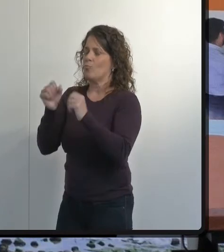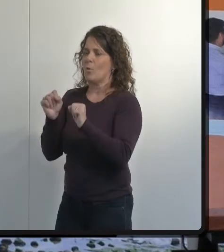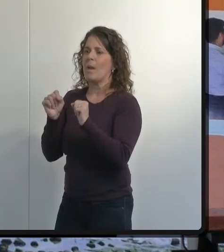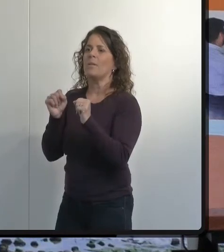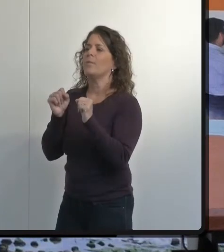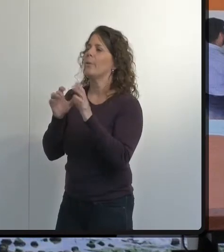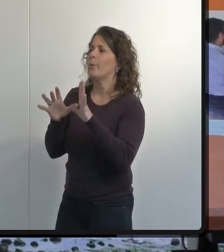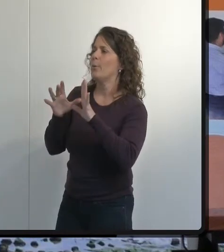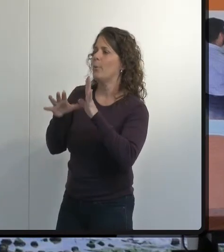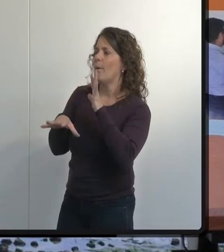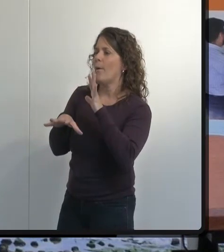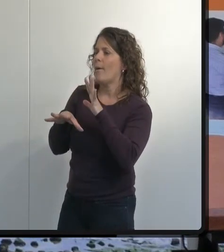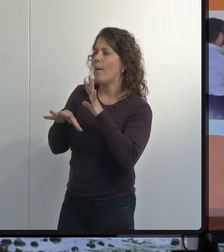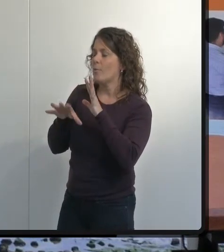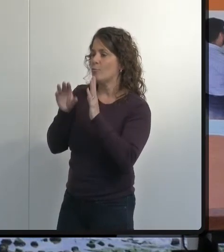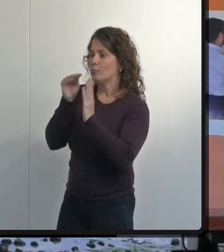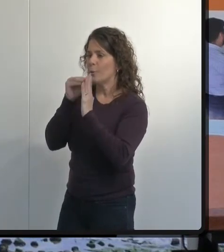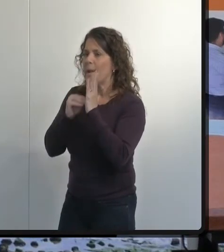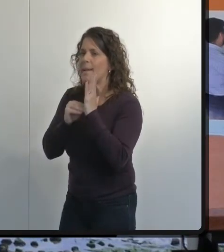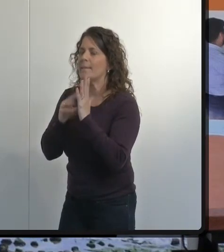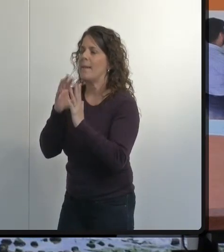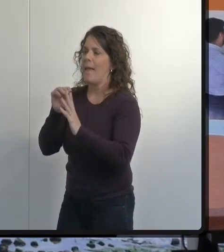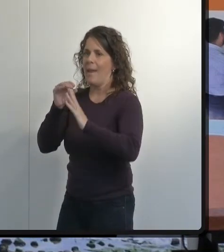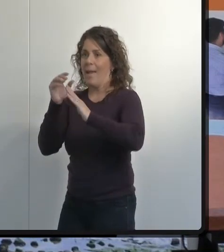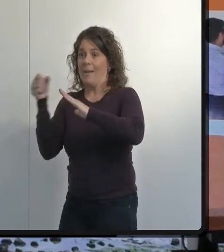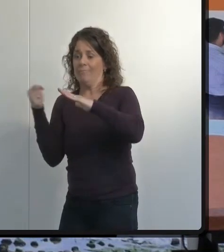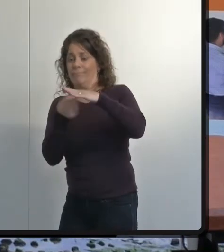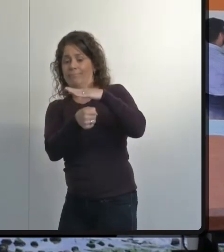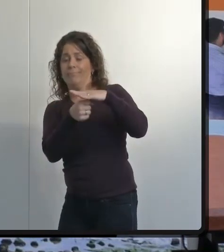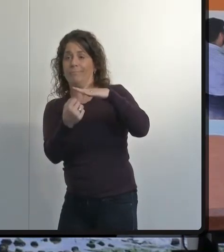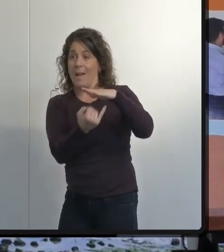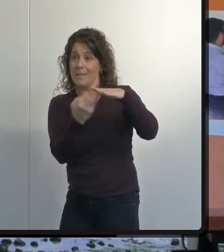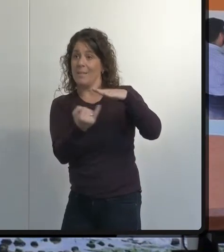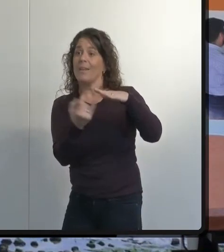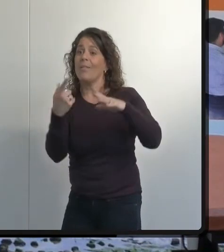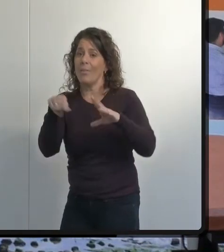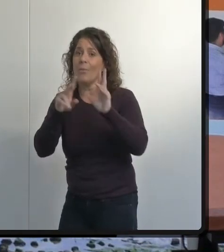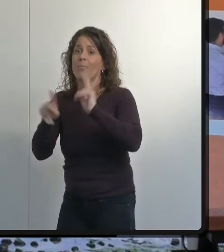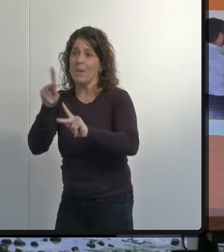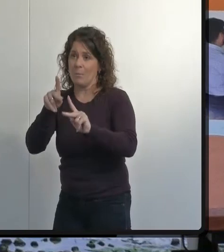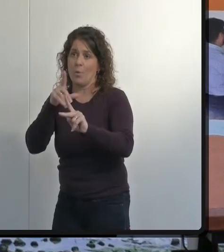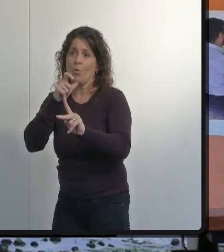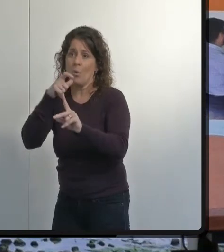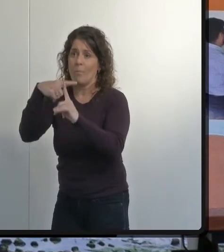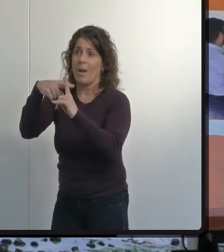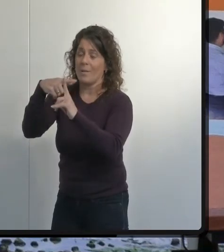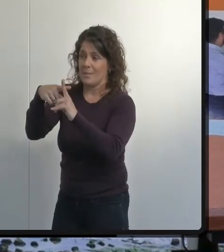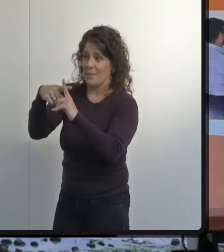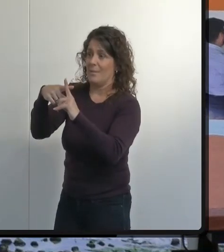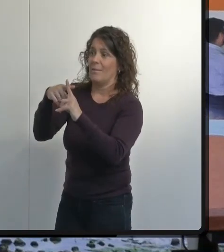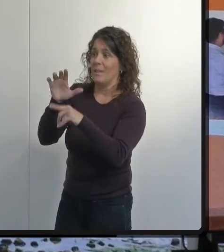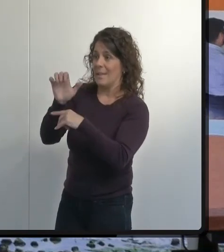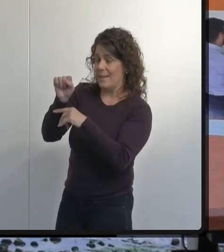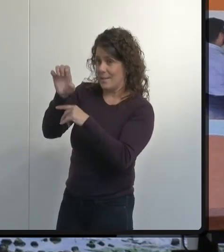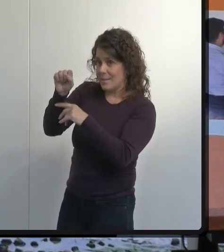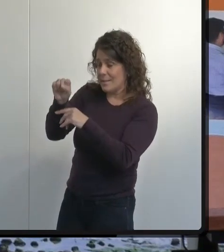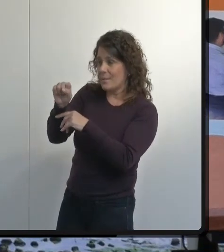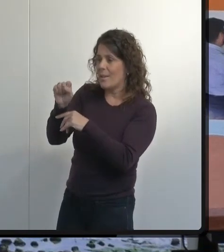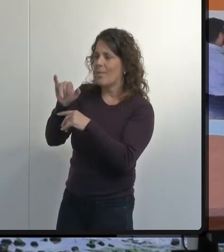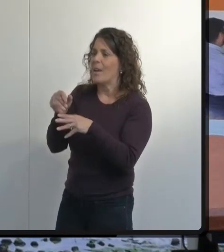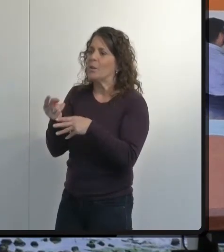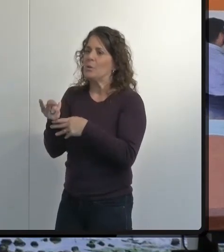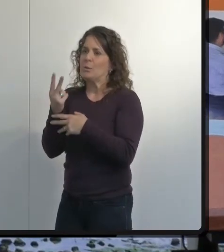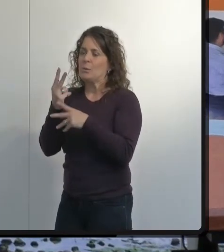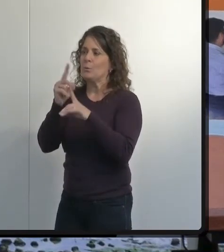tracing, isolation, and supporting those who are positive or exposed. So those are the two tracks with regards